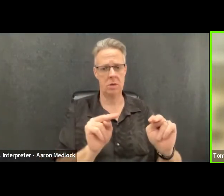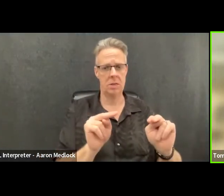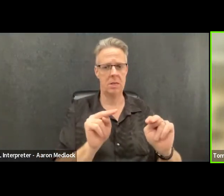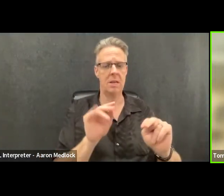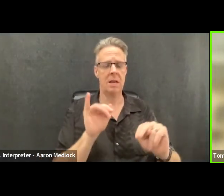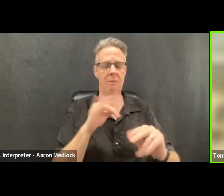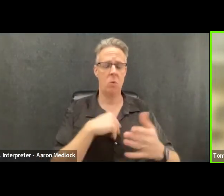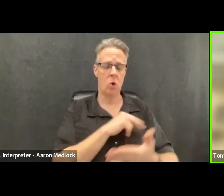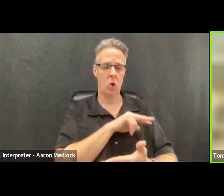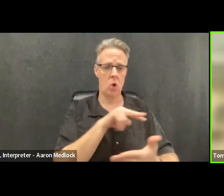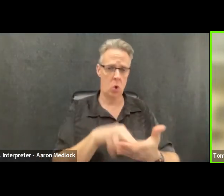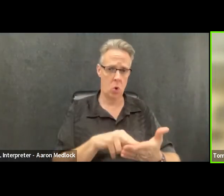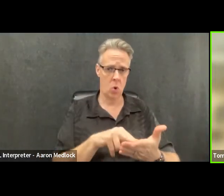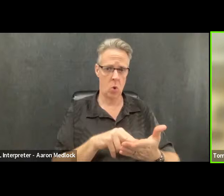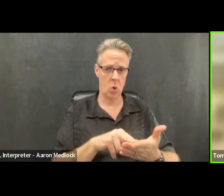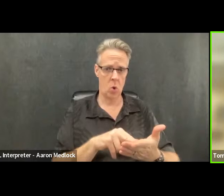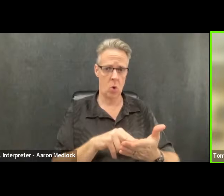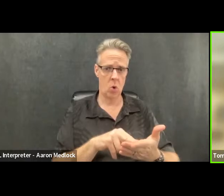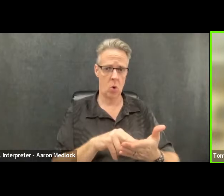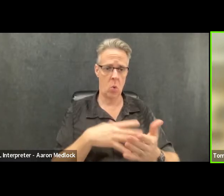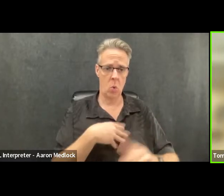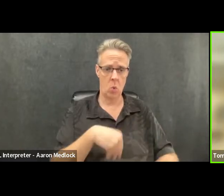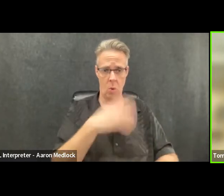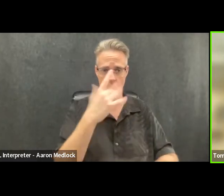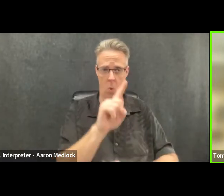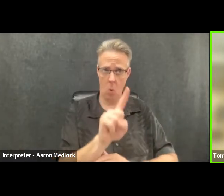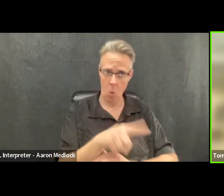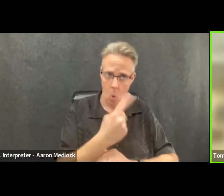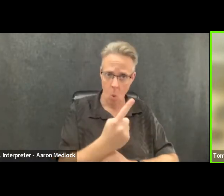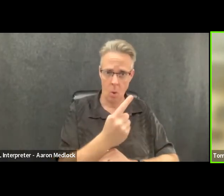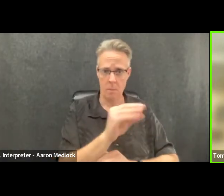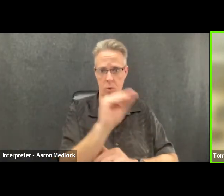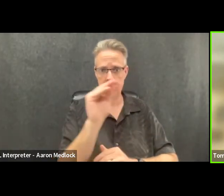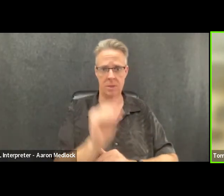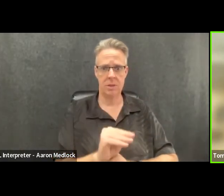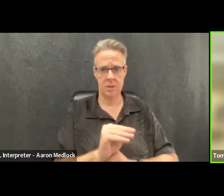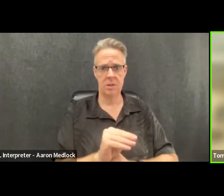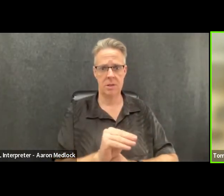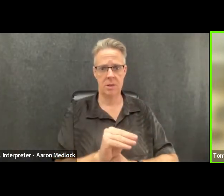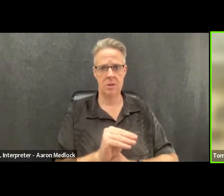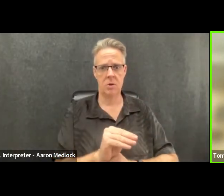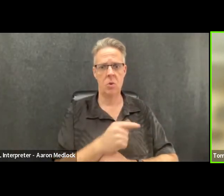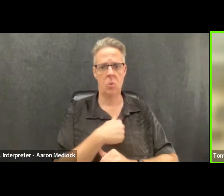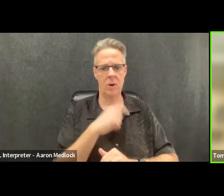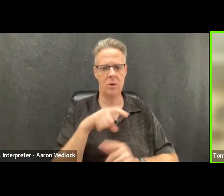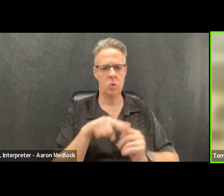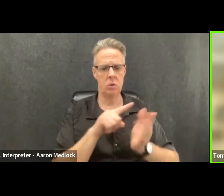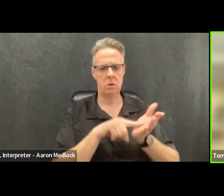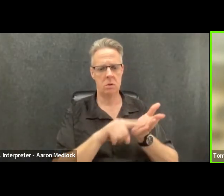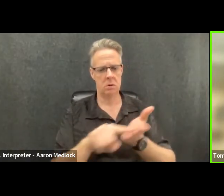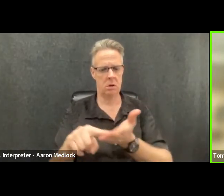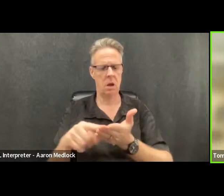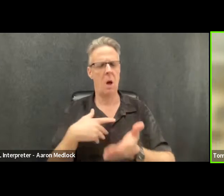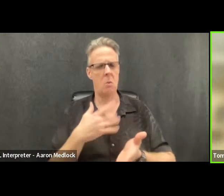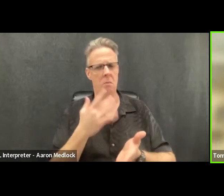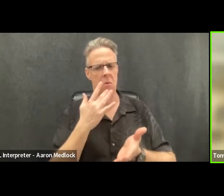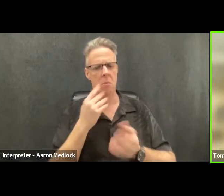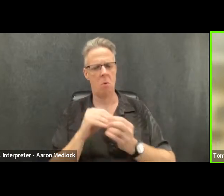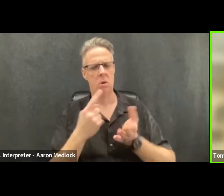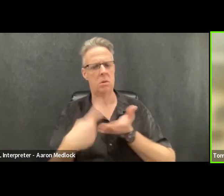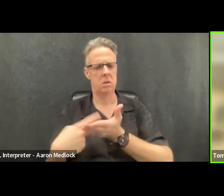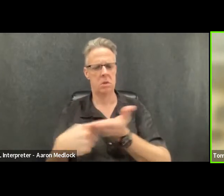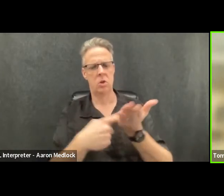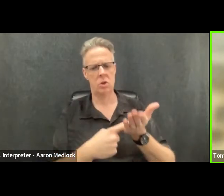at the white alone percentage, I think that we need to go look at these. So I would like to have a discussion with it